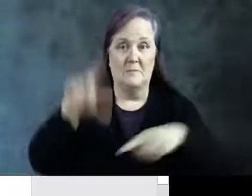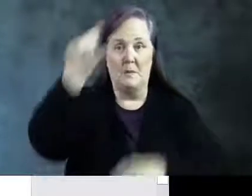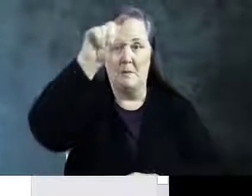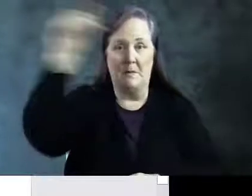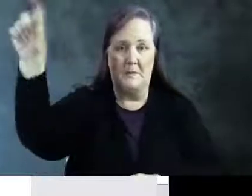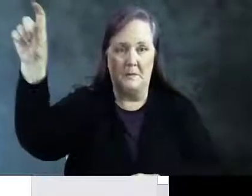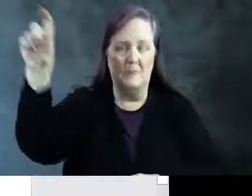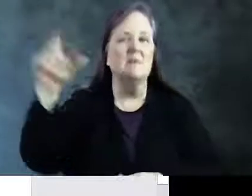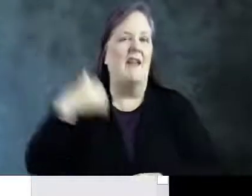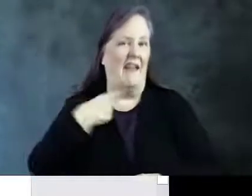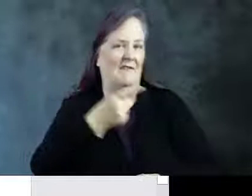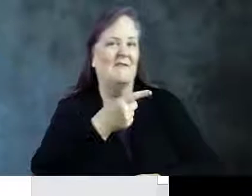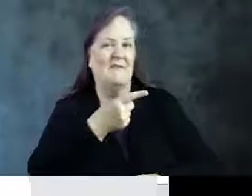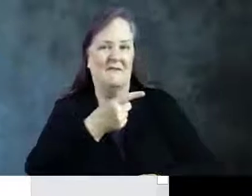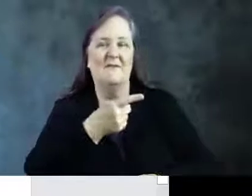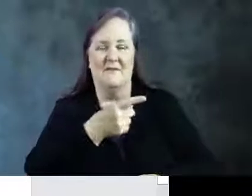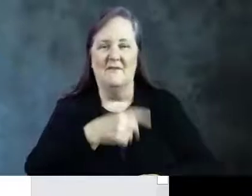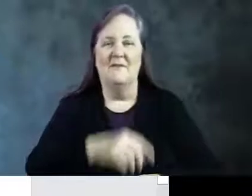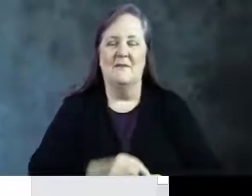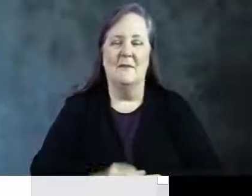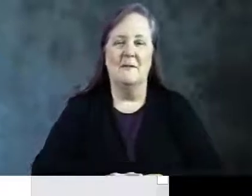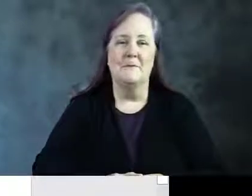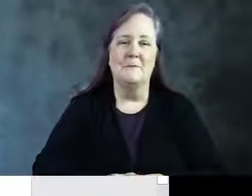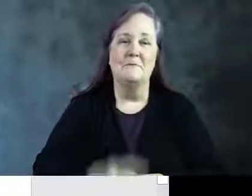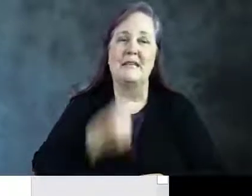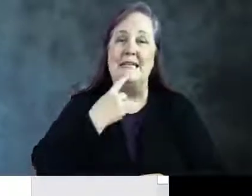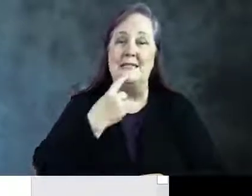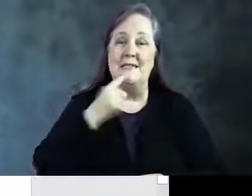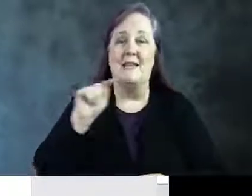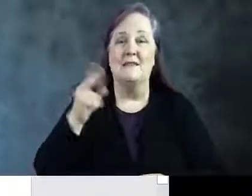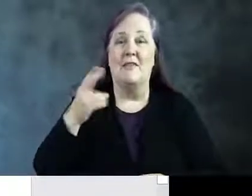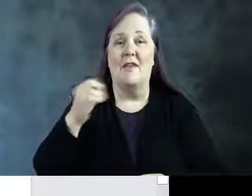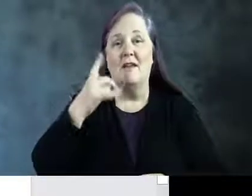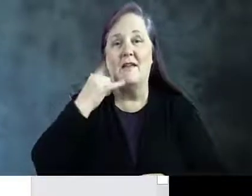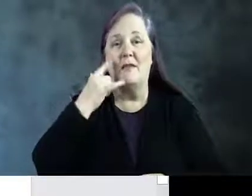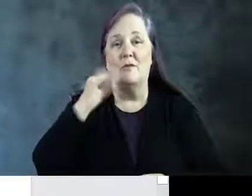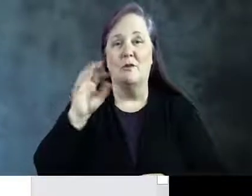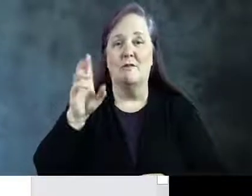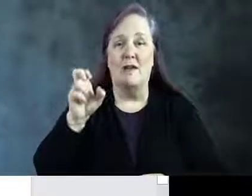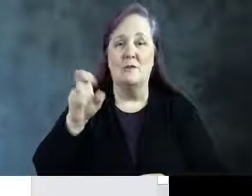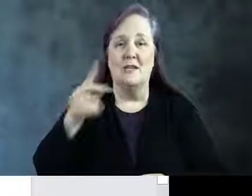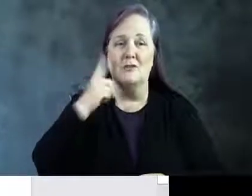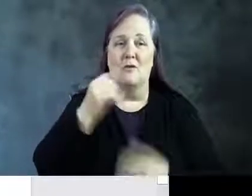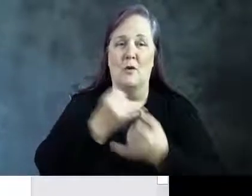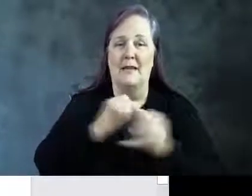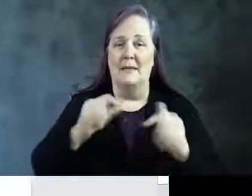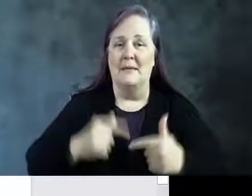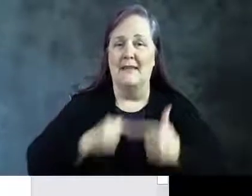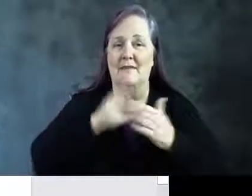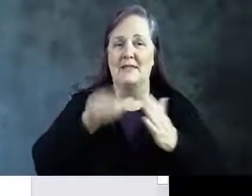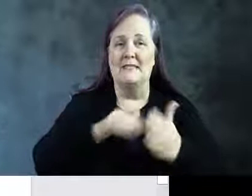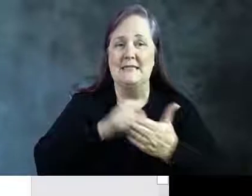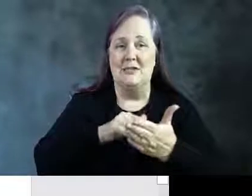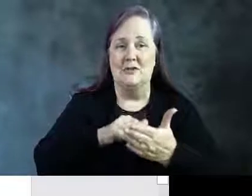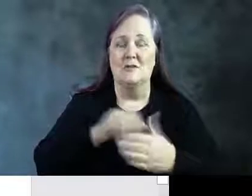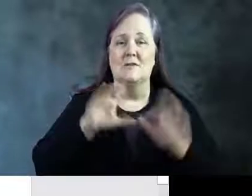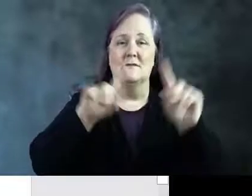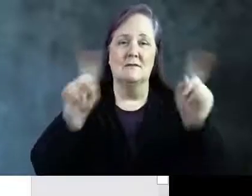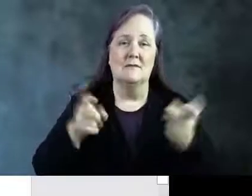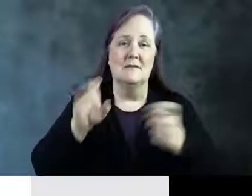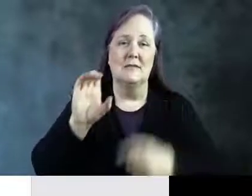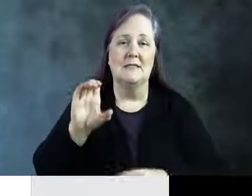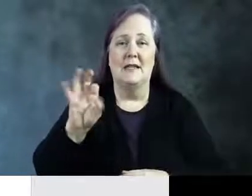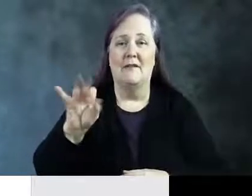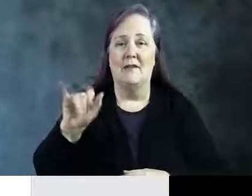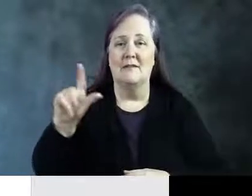what I have here. I've highlighted my title. It says the California Foundation for Independent Living Centers,